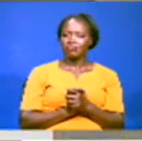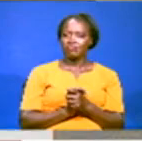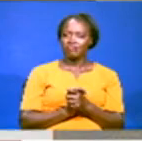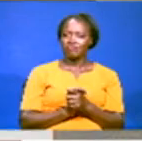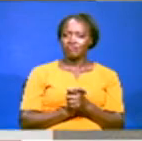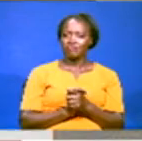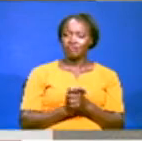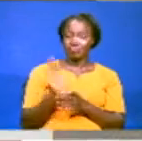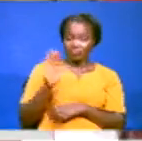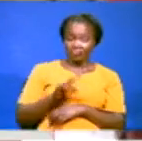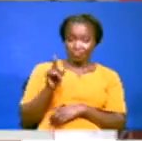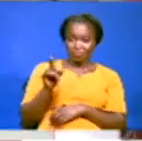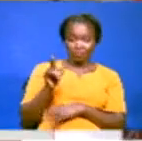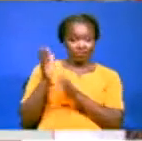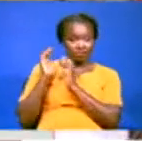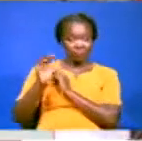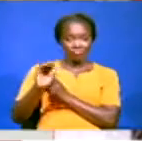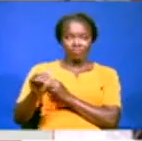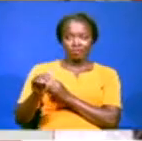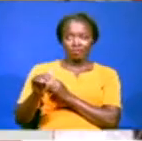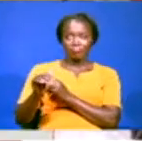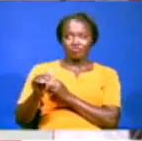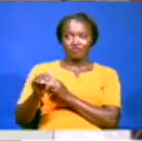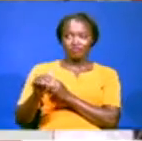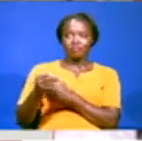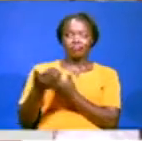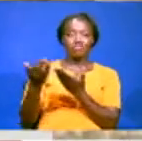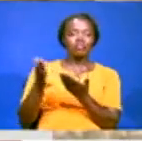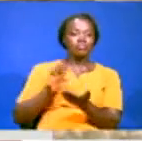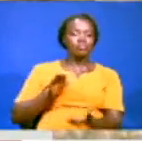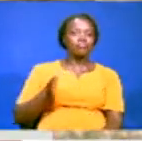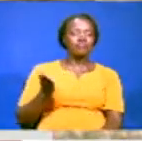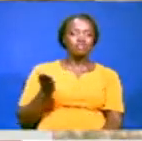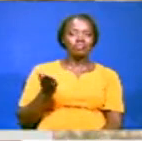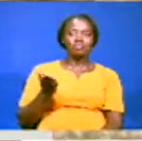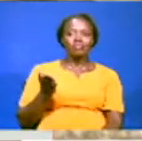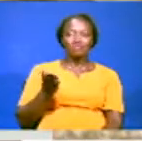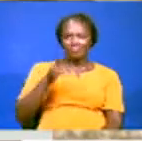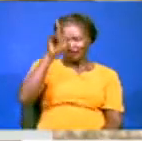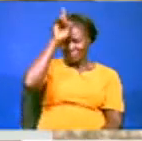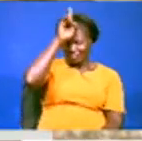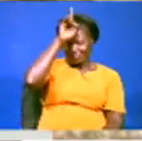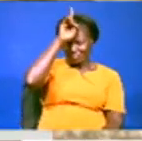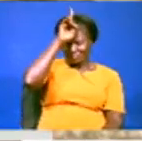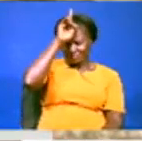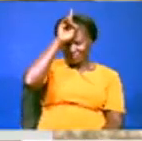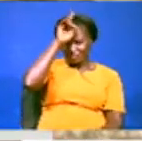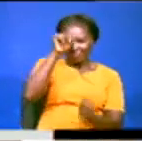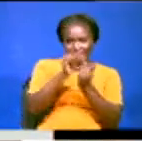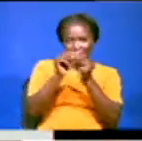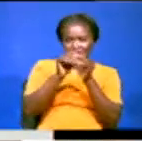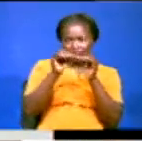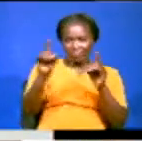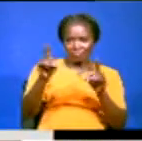Bamba area, Kilifi County, we meet Shindano Kangota from Mikamini, a remote village that is 10 kilometers from Bamba